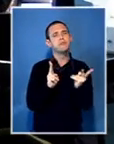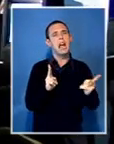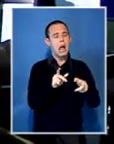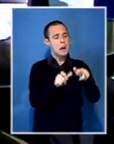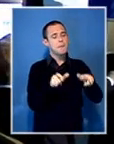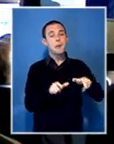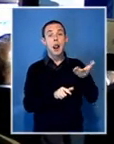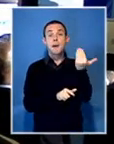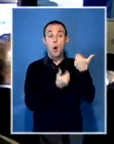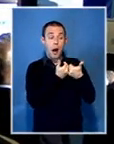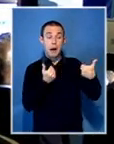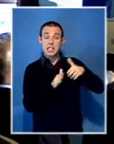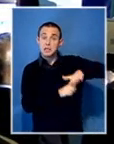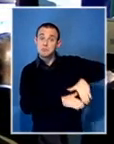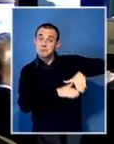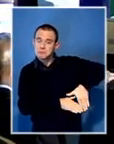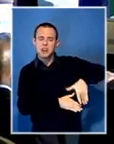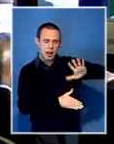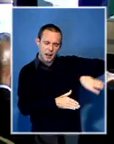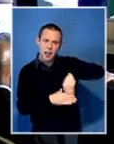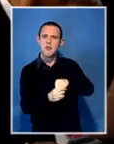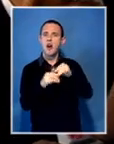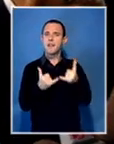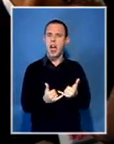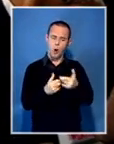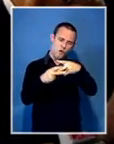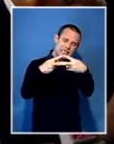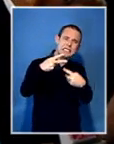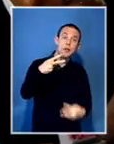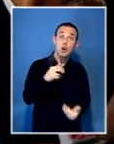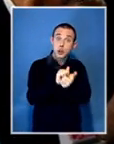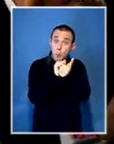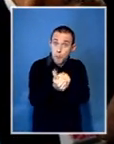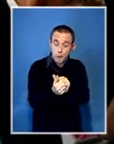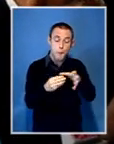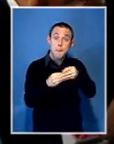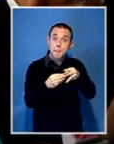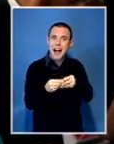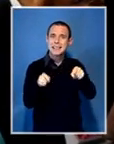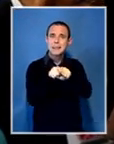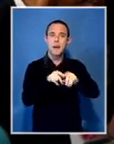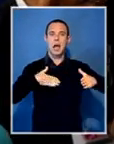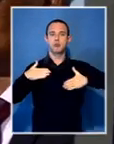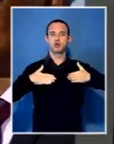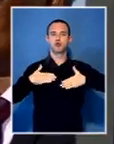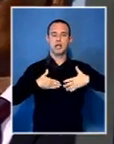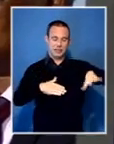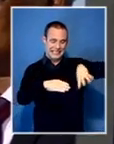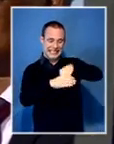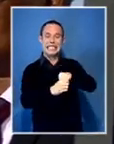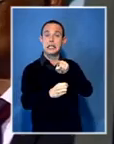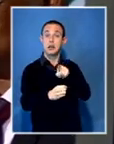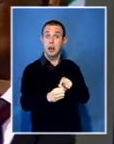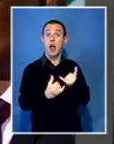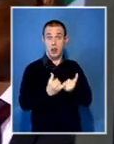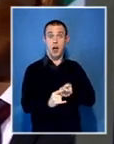operations, ranging from administrators to players and officials. The proposed charter, which has been described as a guide for transforming sport